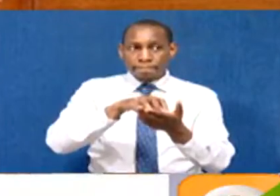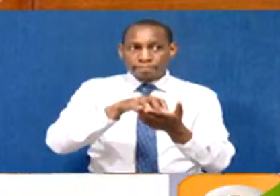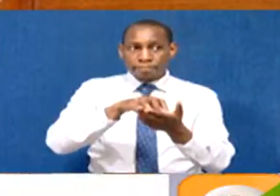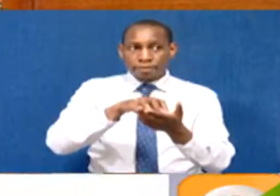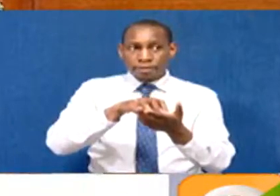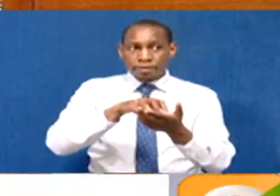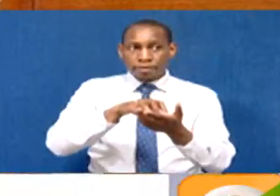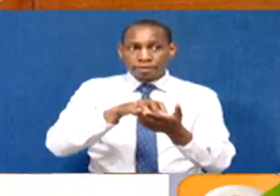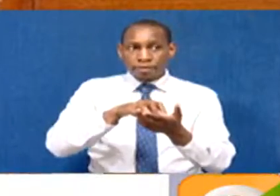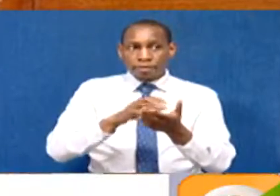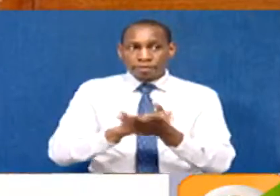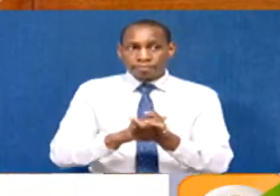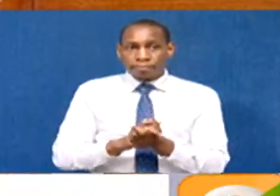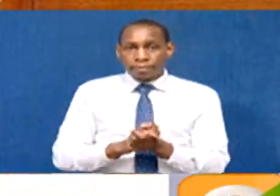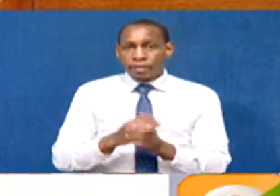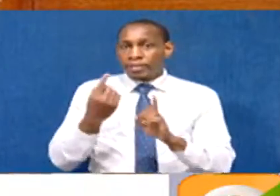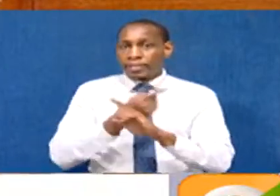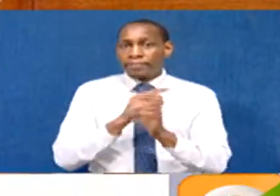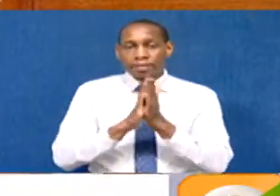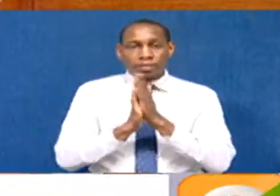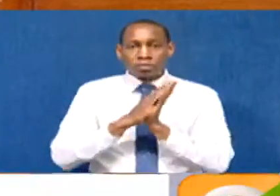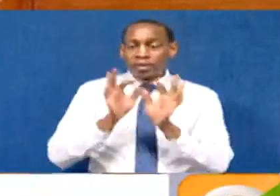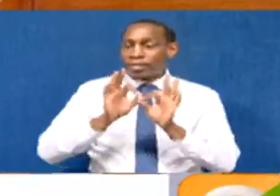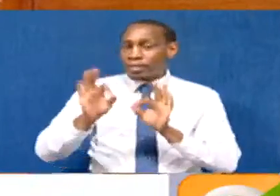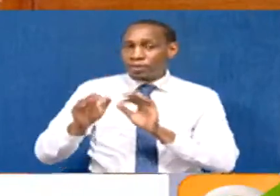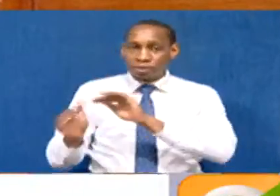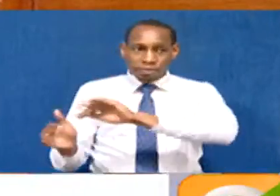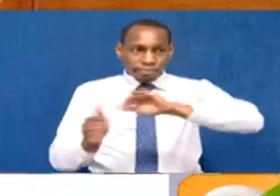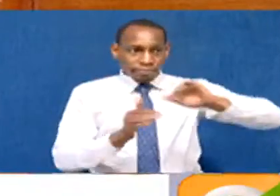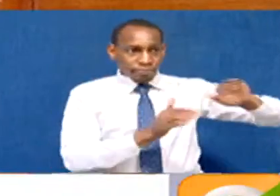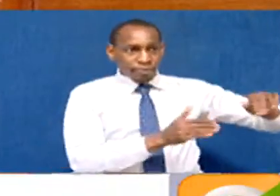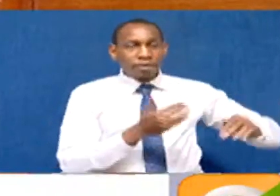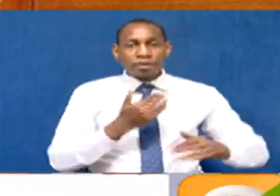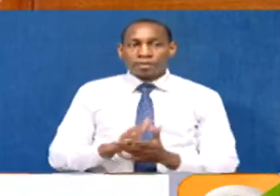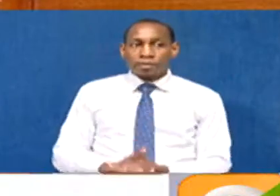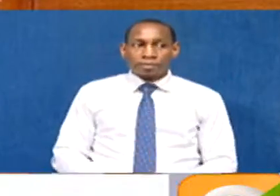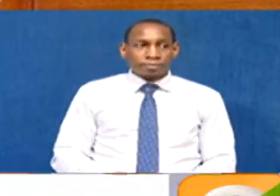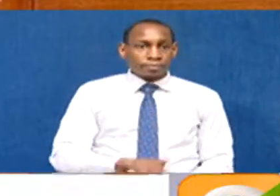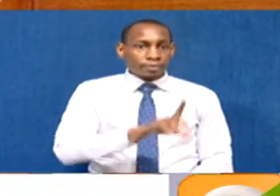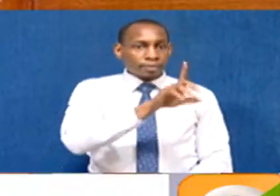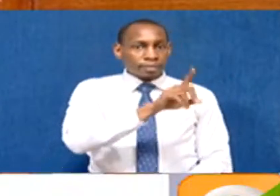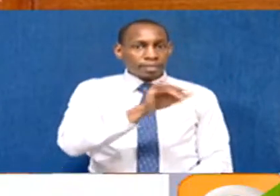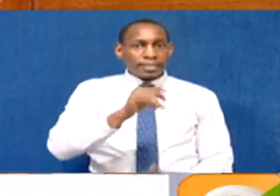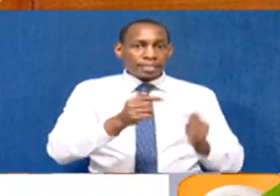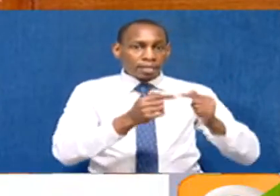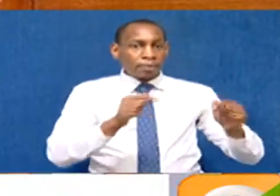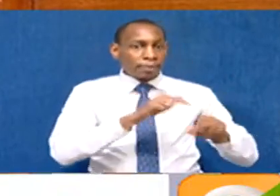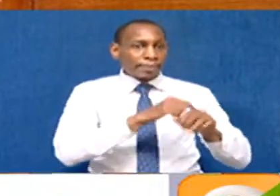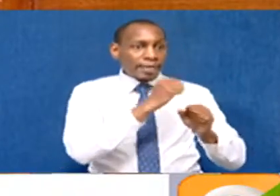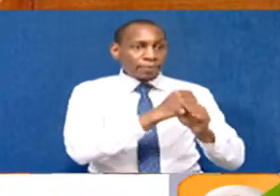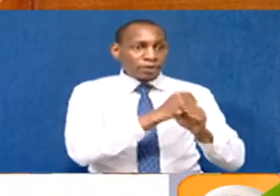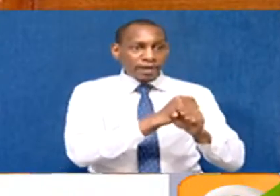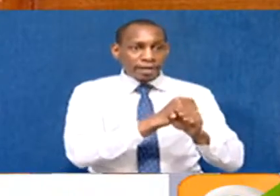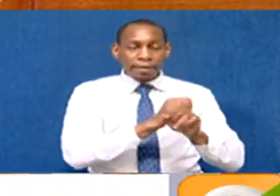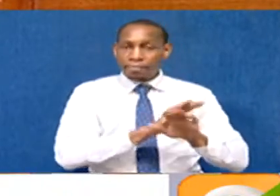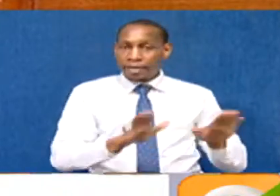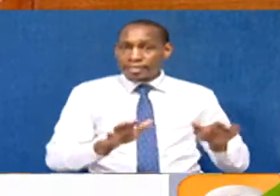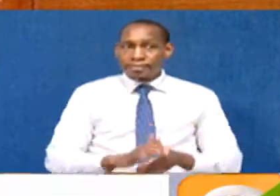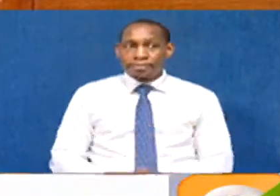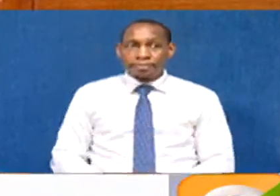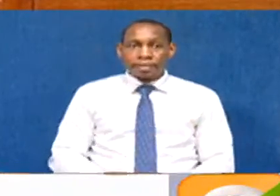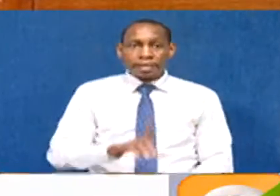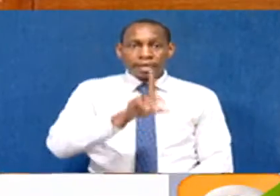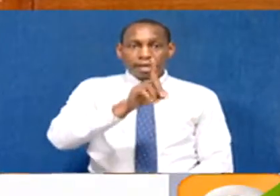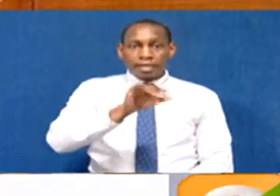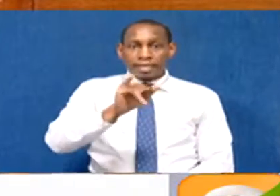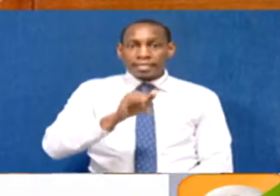That's another whole subject. That's another story altogether. That's a very long story. Okay. let me ask you this. The DCI is being fought for doing his work. Simple. Okay, let me. The